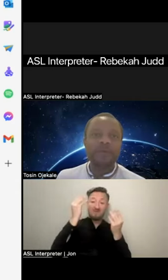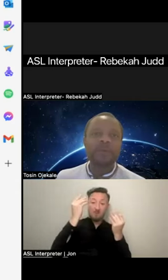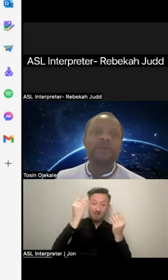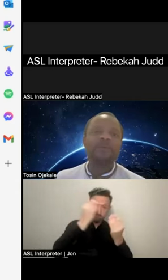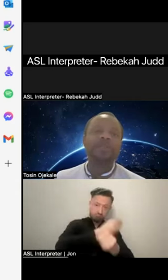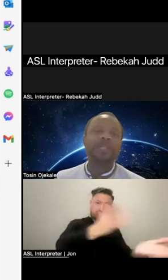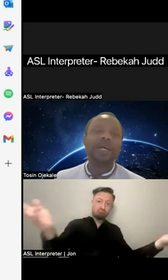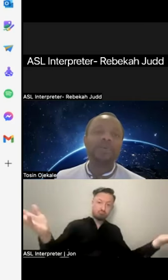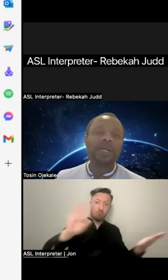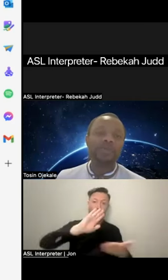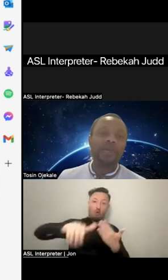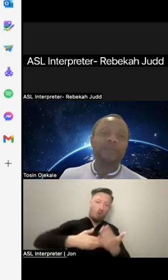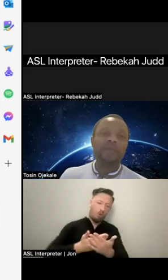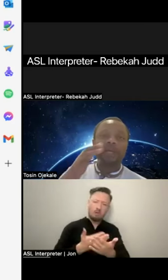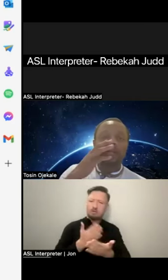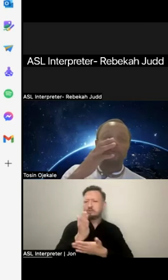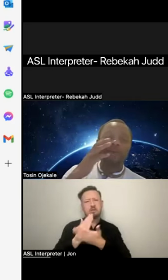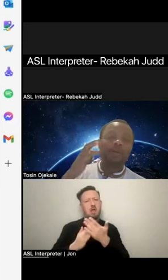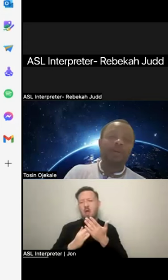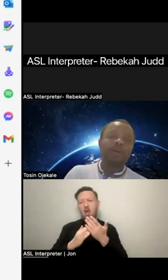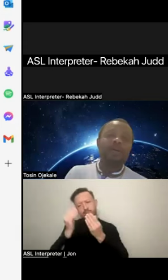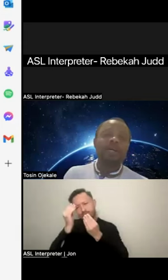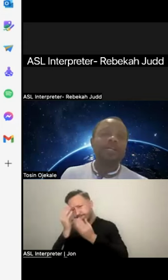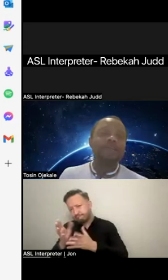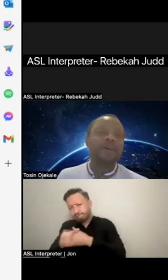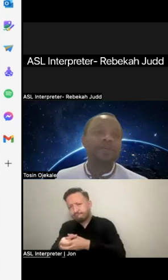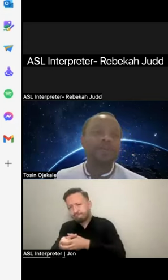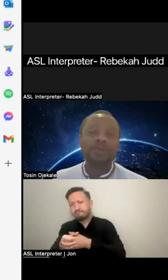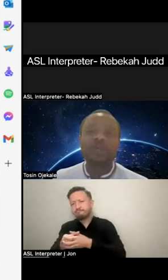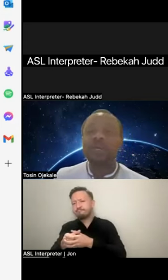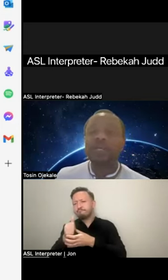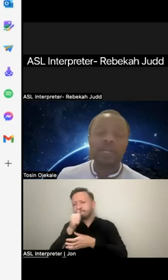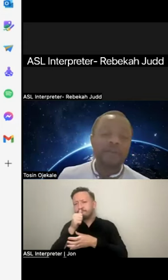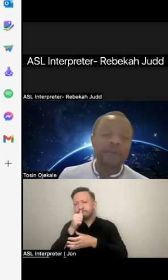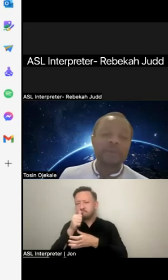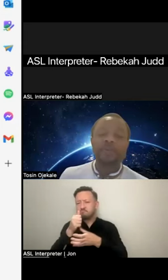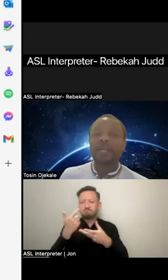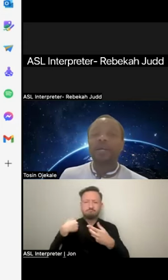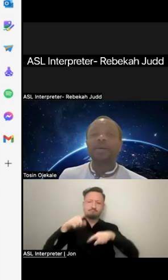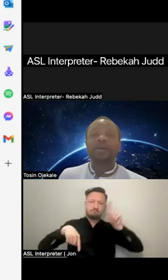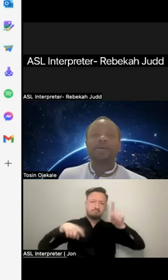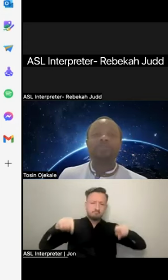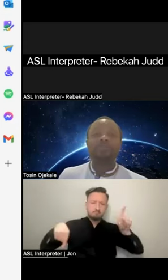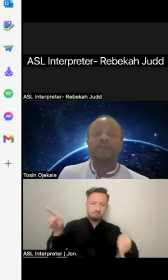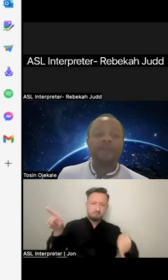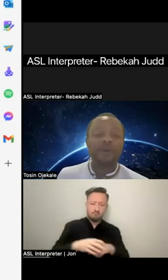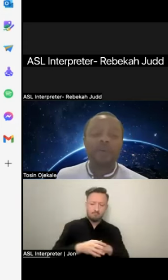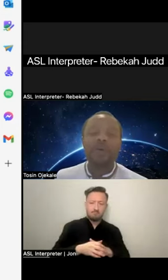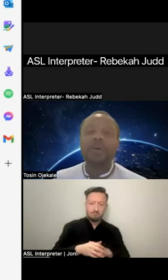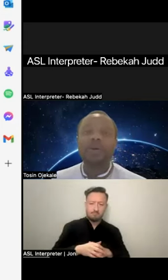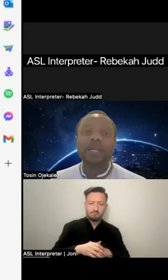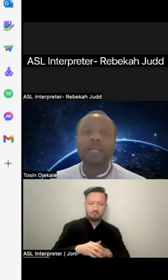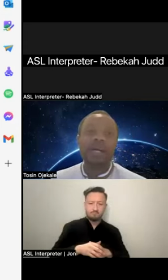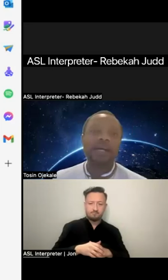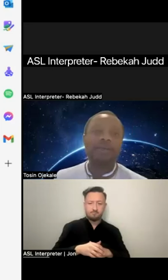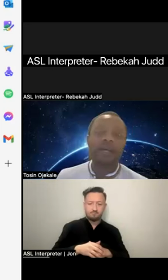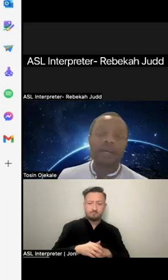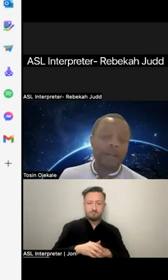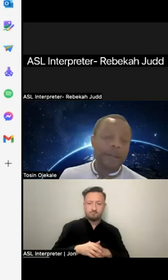type of information that goes out to everyone and other classified ones, different people that are, should be informed, or